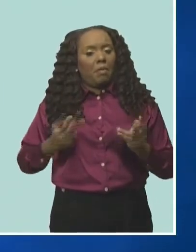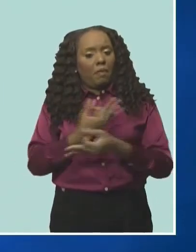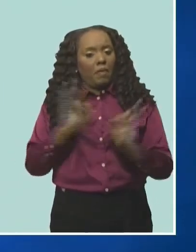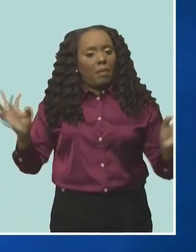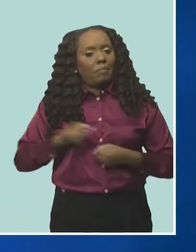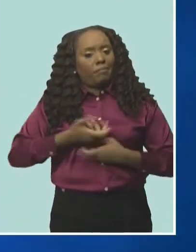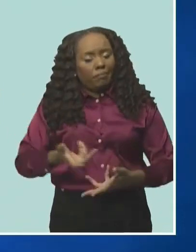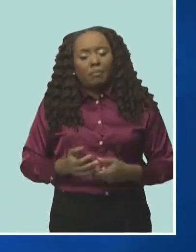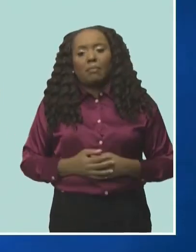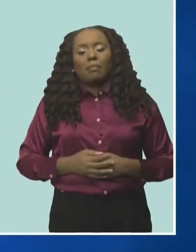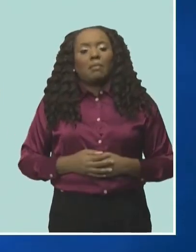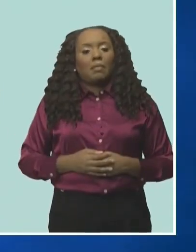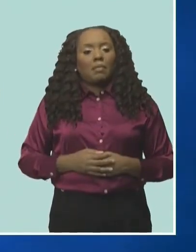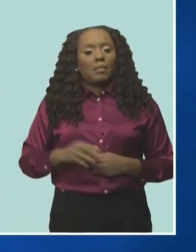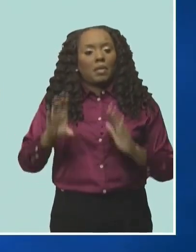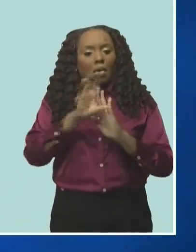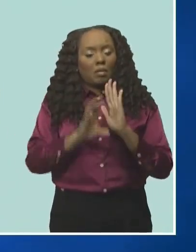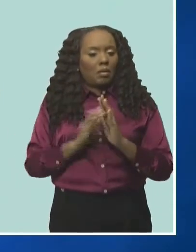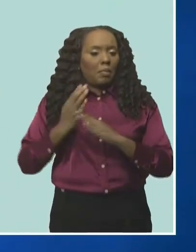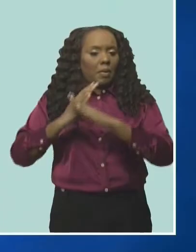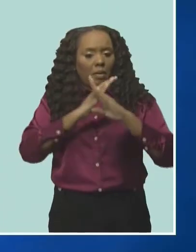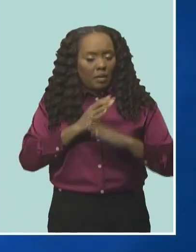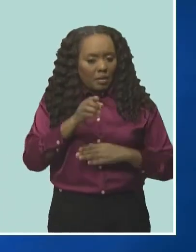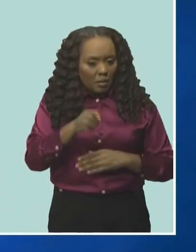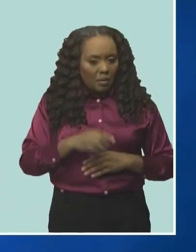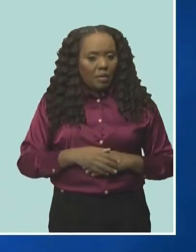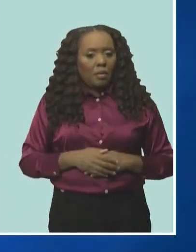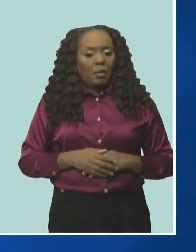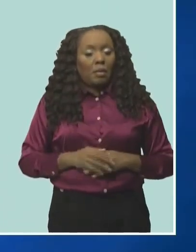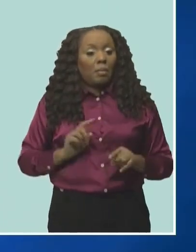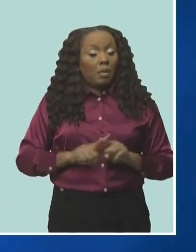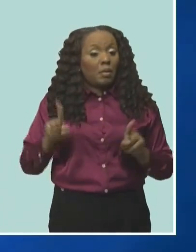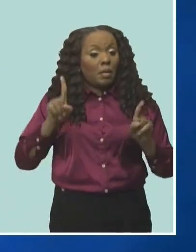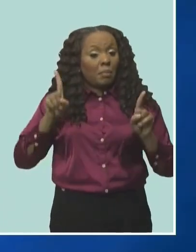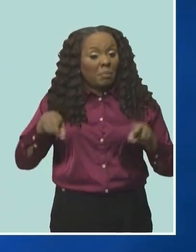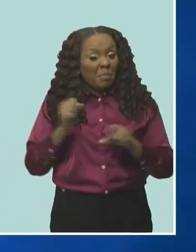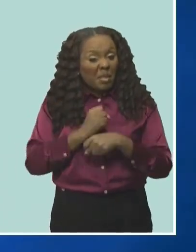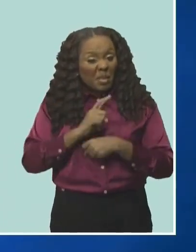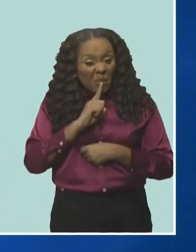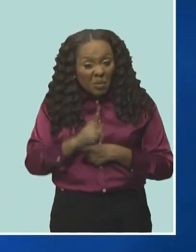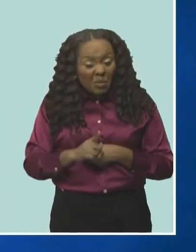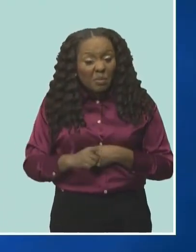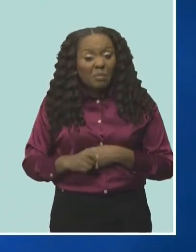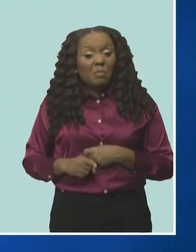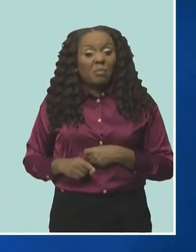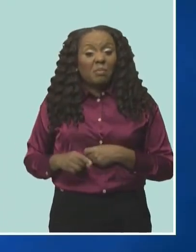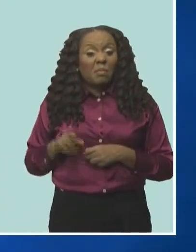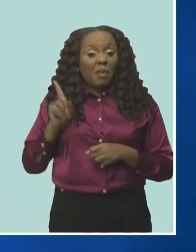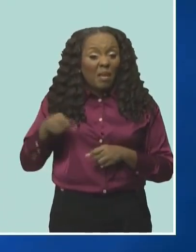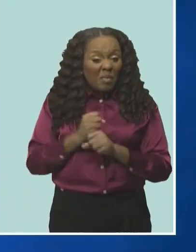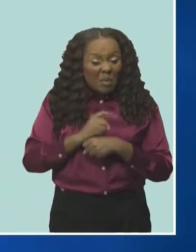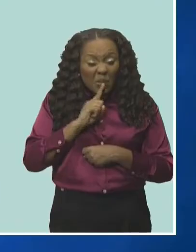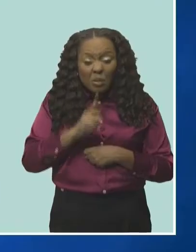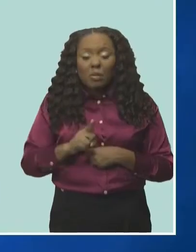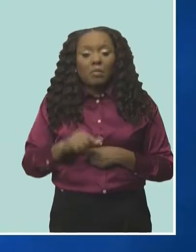Constitution, to the extent that it does not injure someone's reputation. That is also protected under the